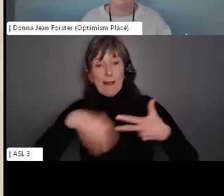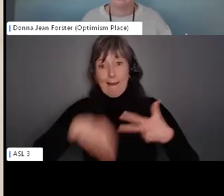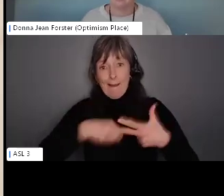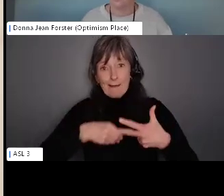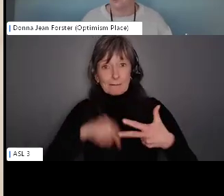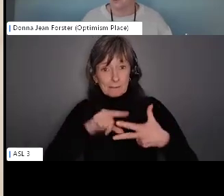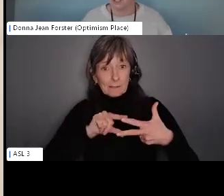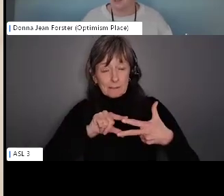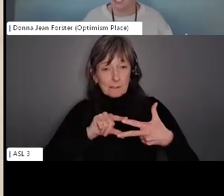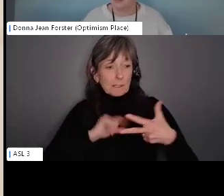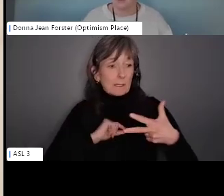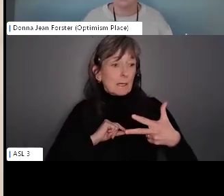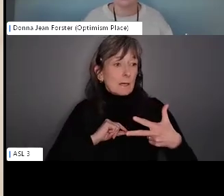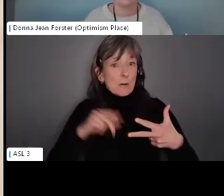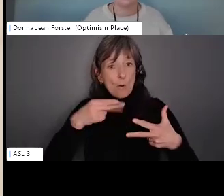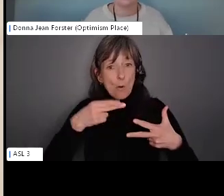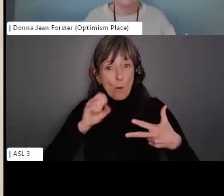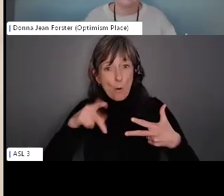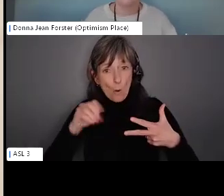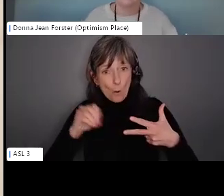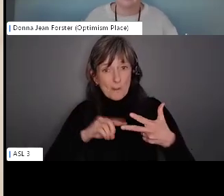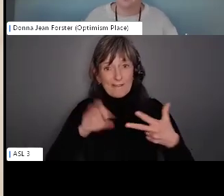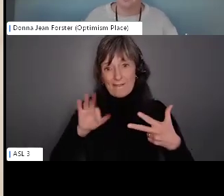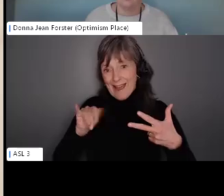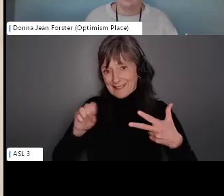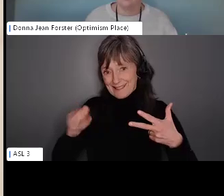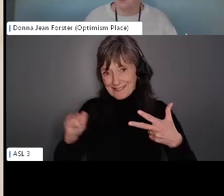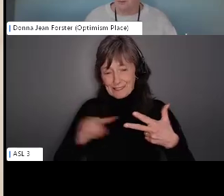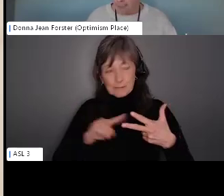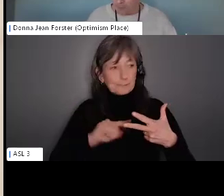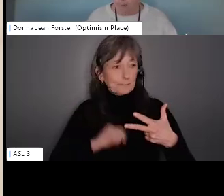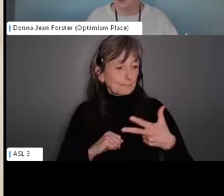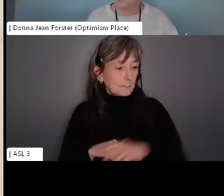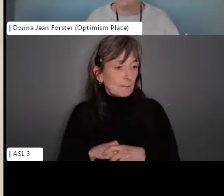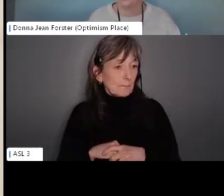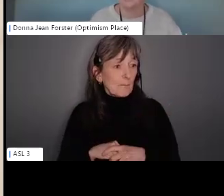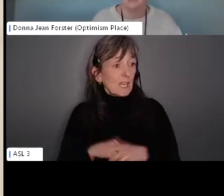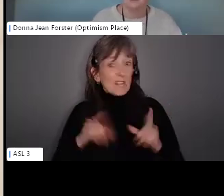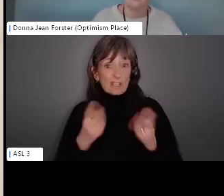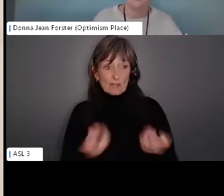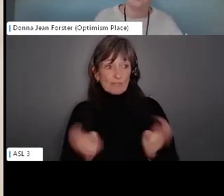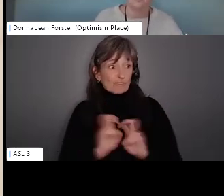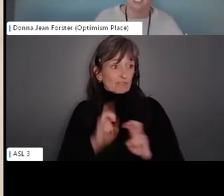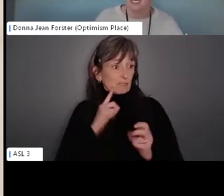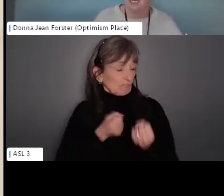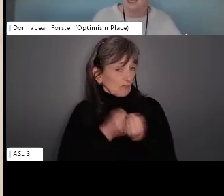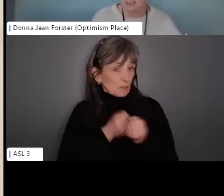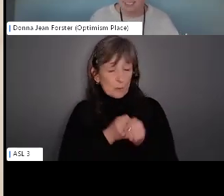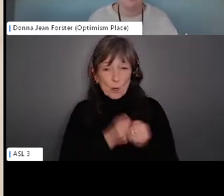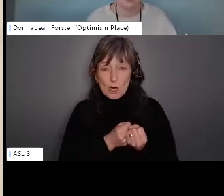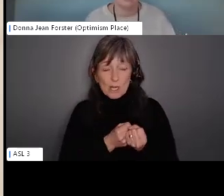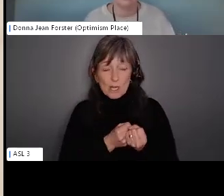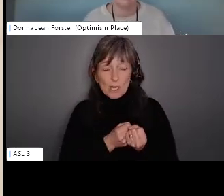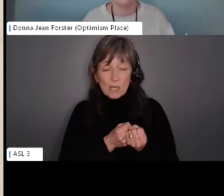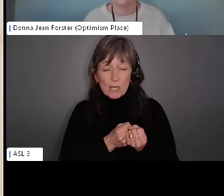and accessible to our community partners. This table, we provide backbone support through a